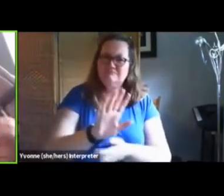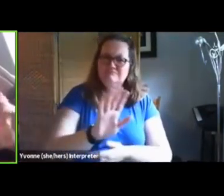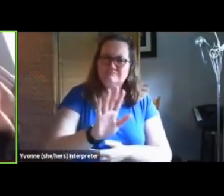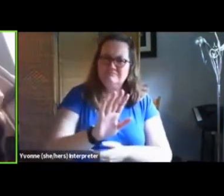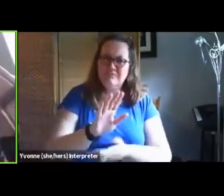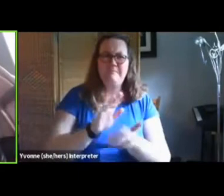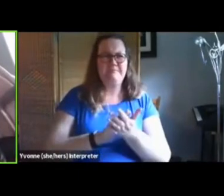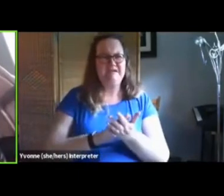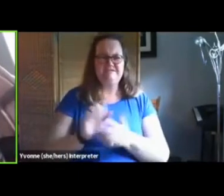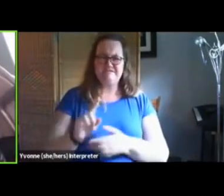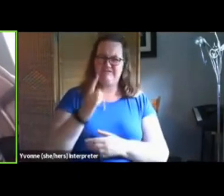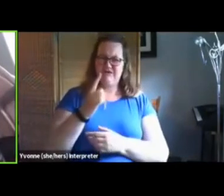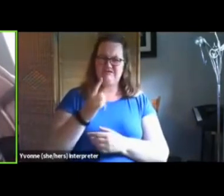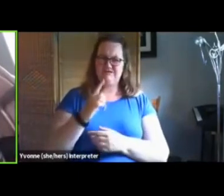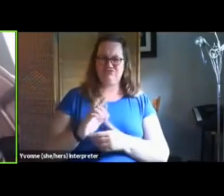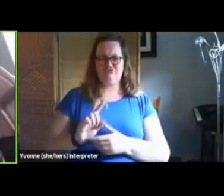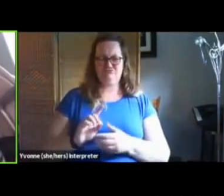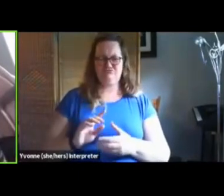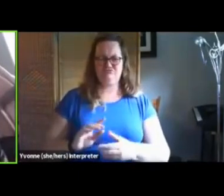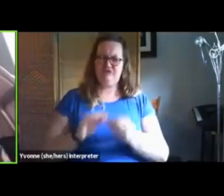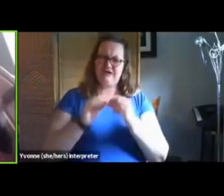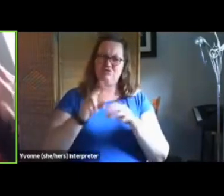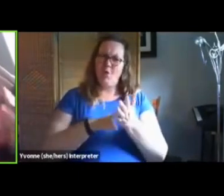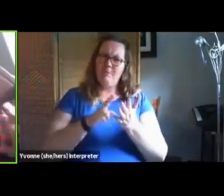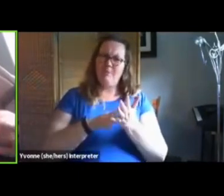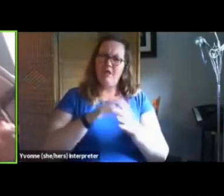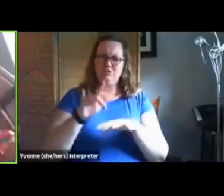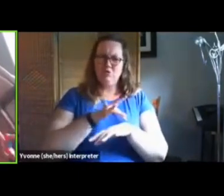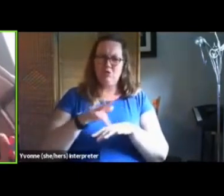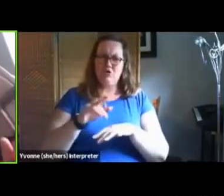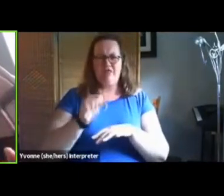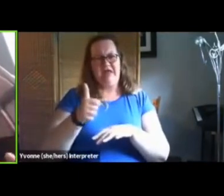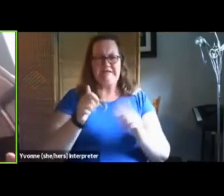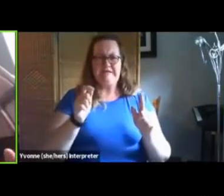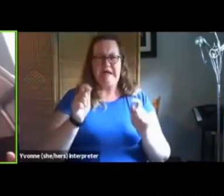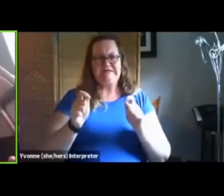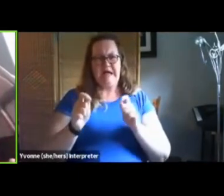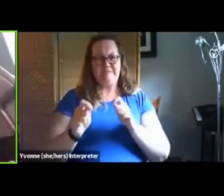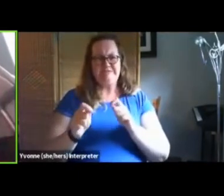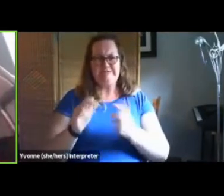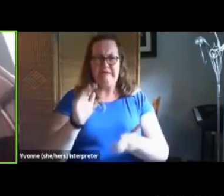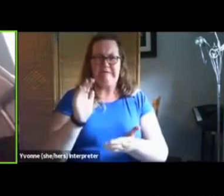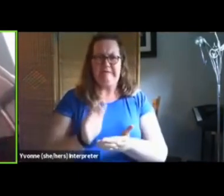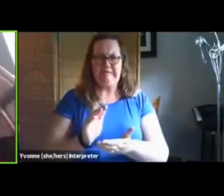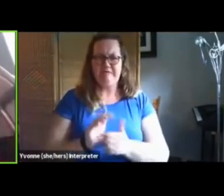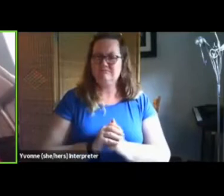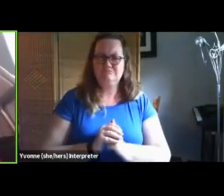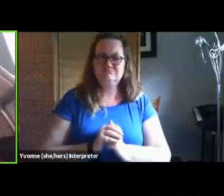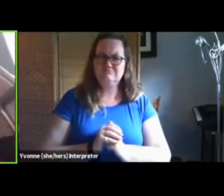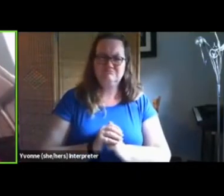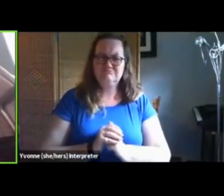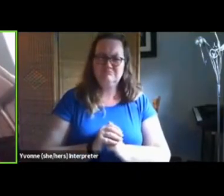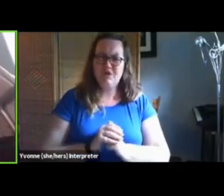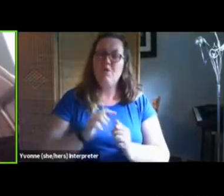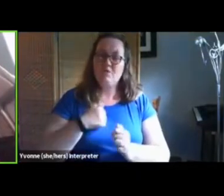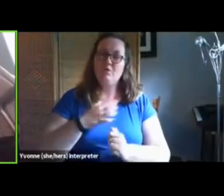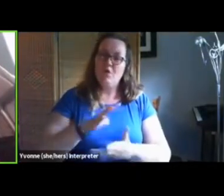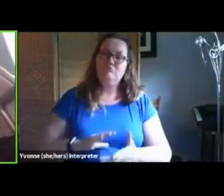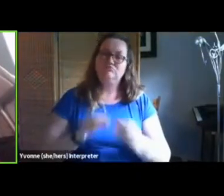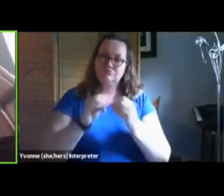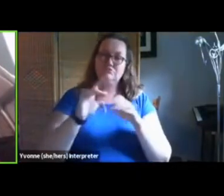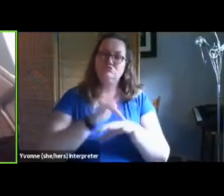a normal show, in inverted commas, and then adapt it. Something that is reflected in the way people frame questions to me